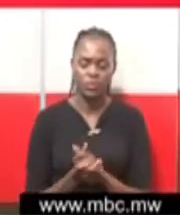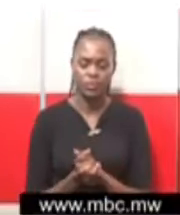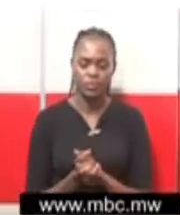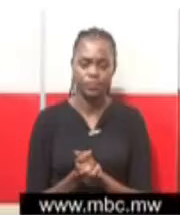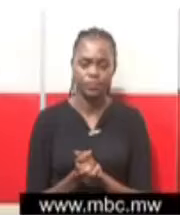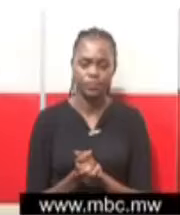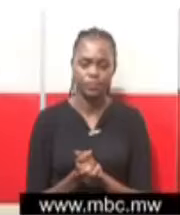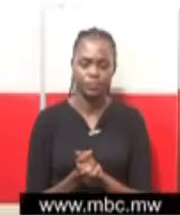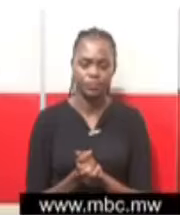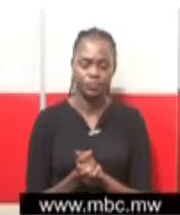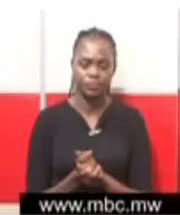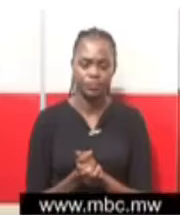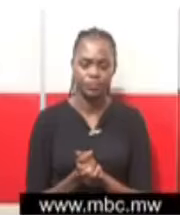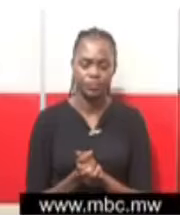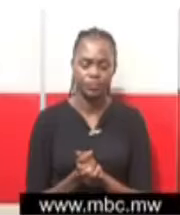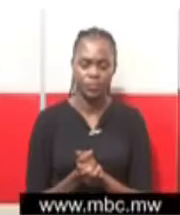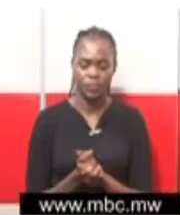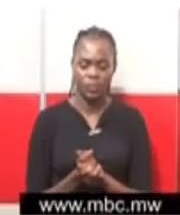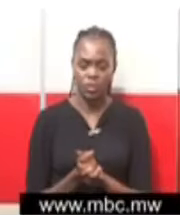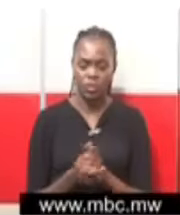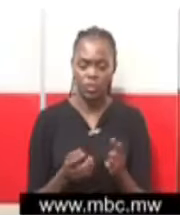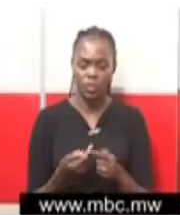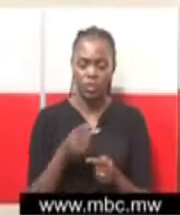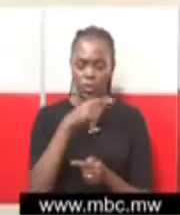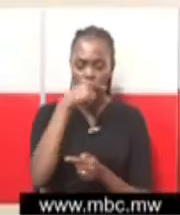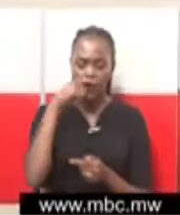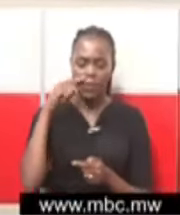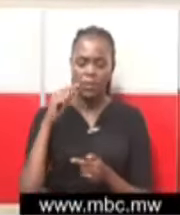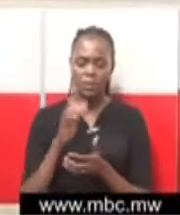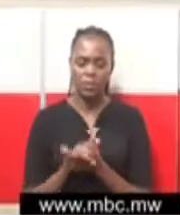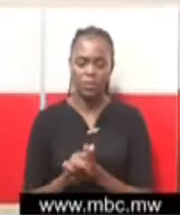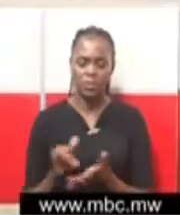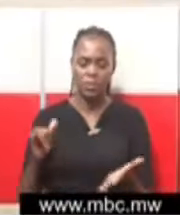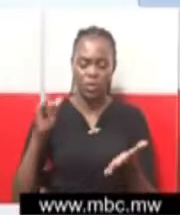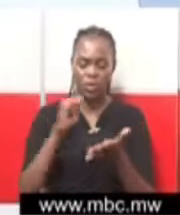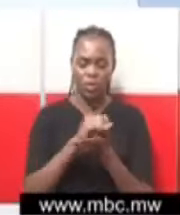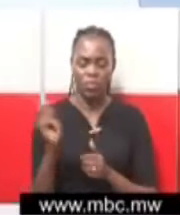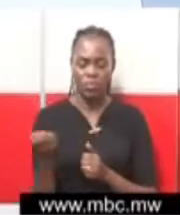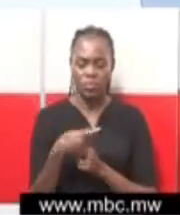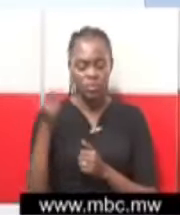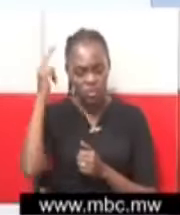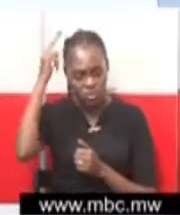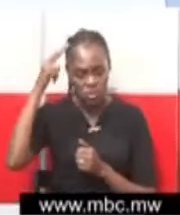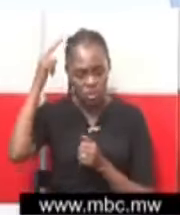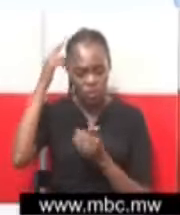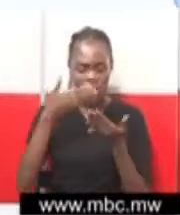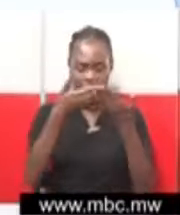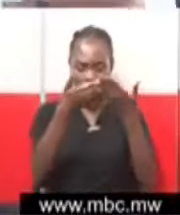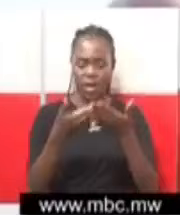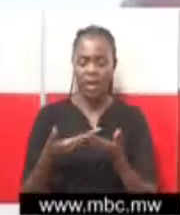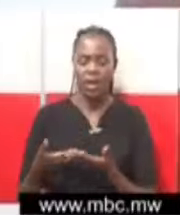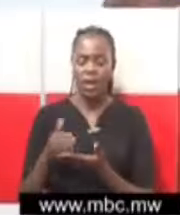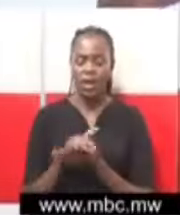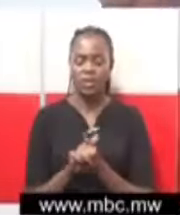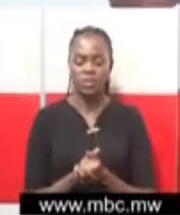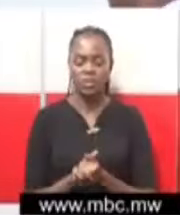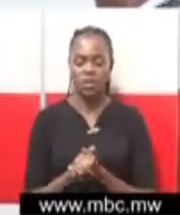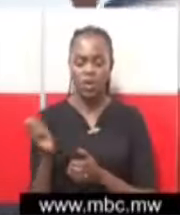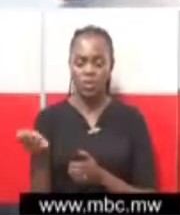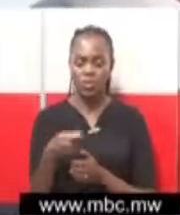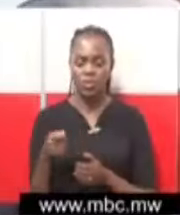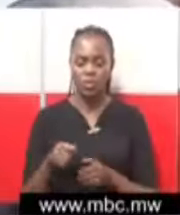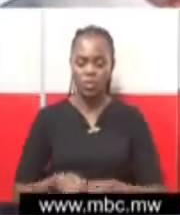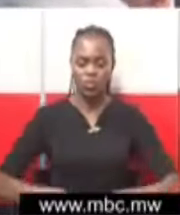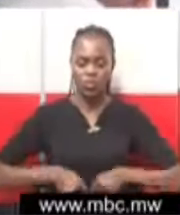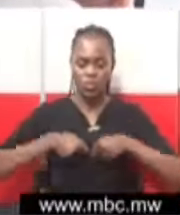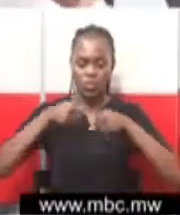Mozambique. At Maputo International Airport, President Dr. Lazarus Chakwera was welcomed by the Mozambican Deputy Minister of